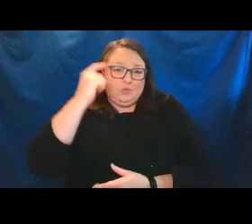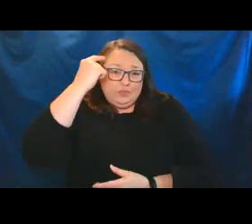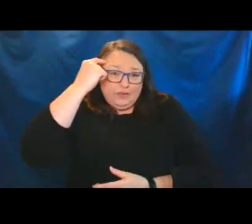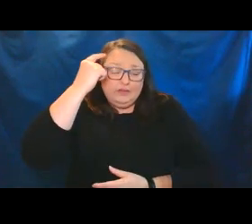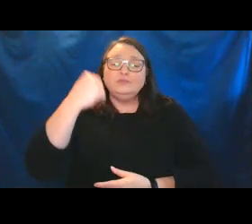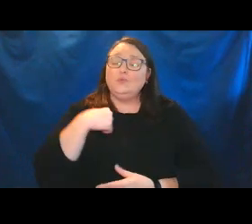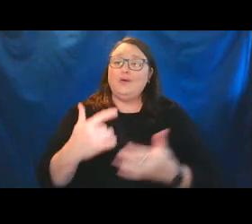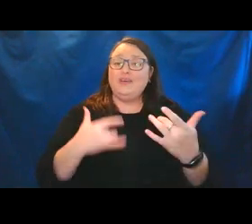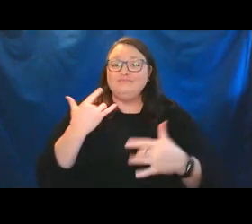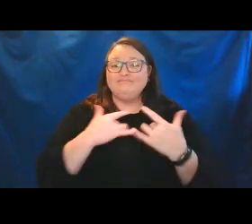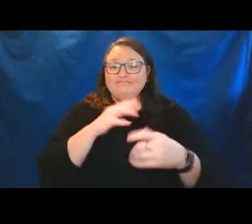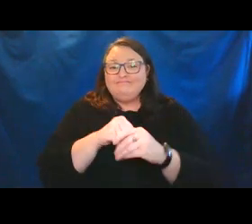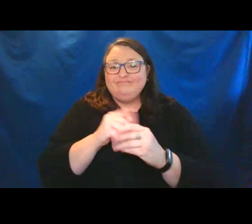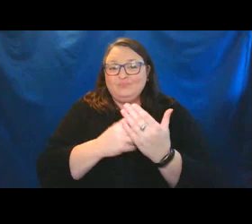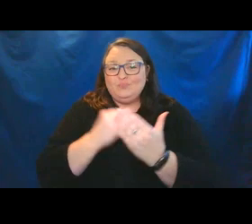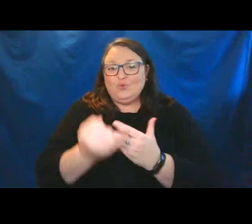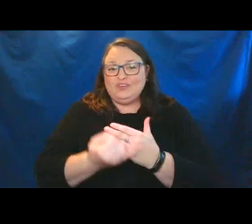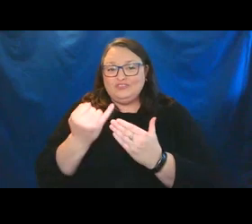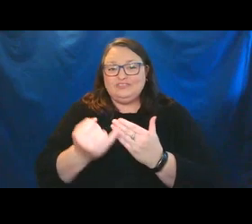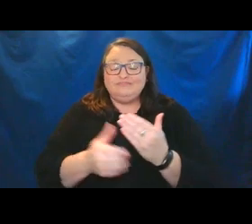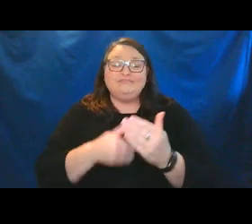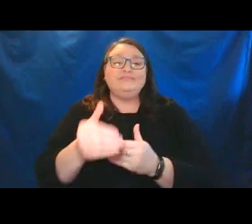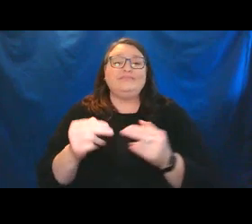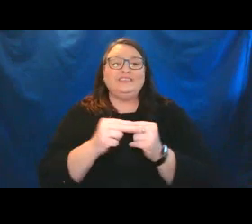project. Next slide, please.